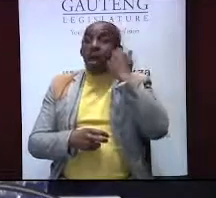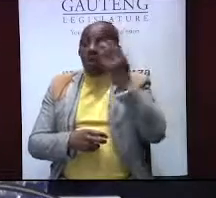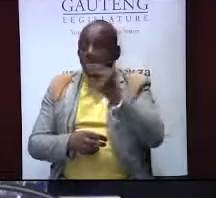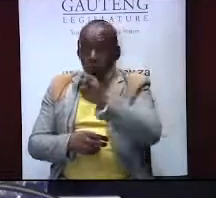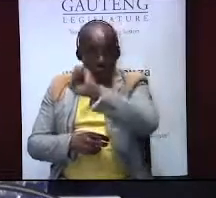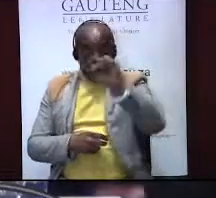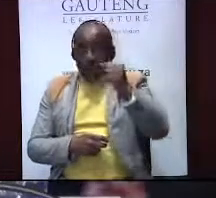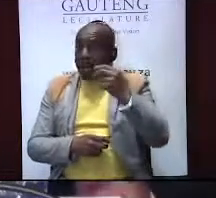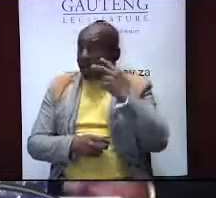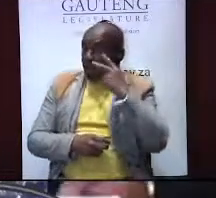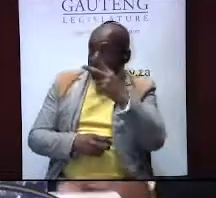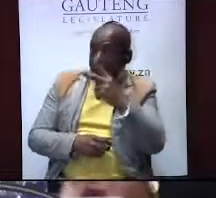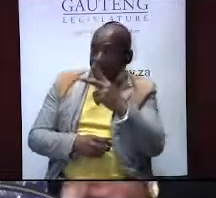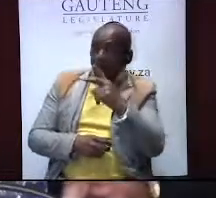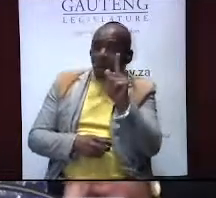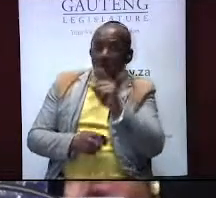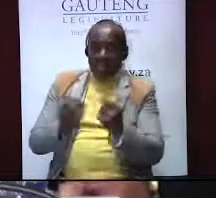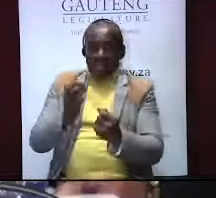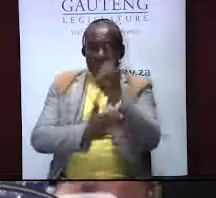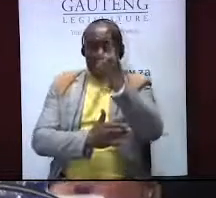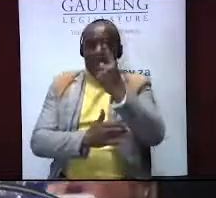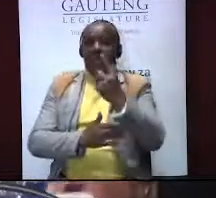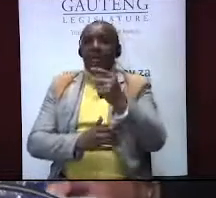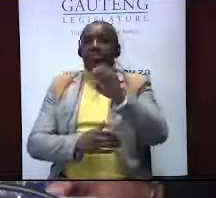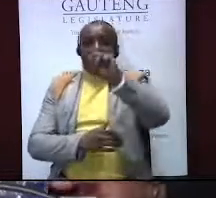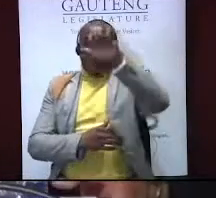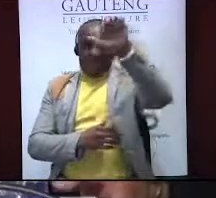South Africa is experiencing